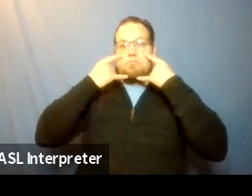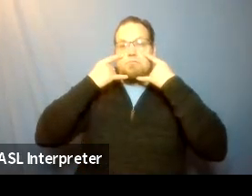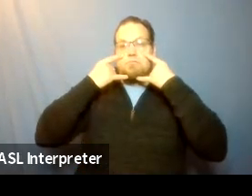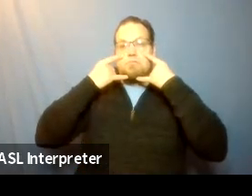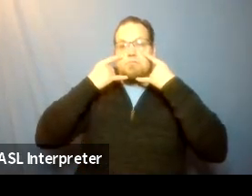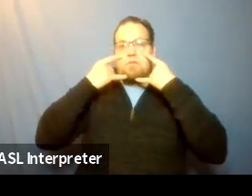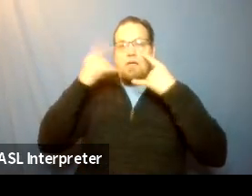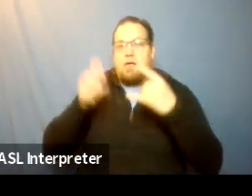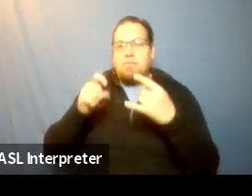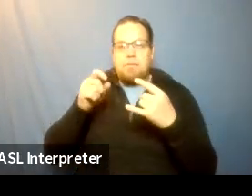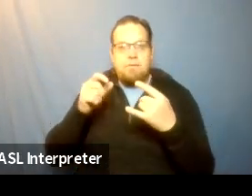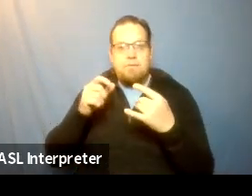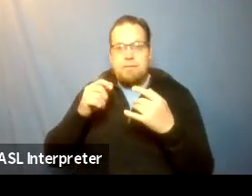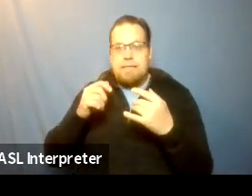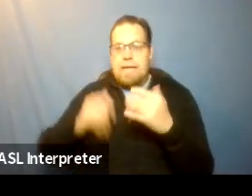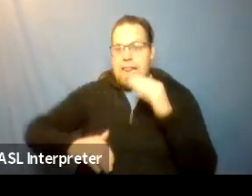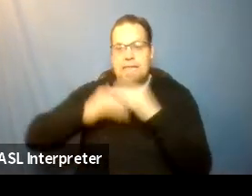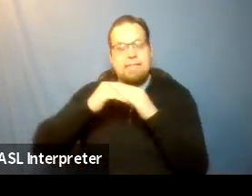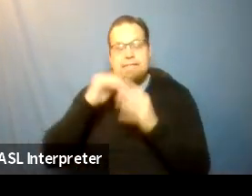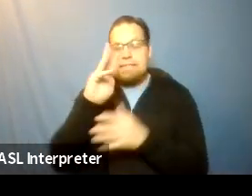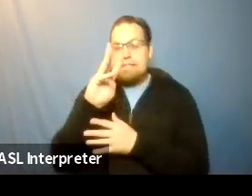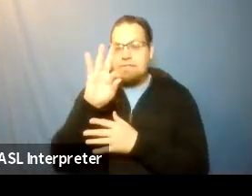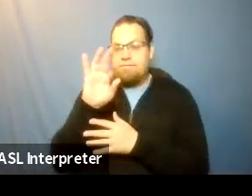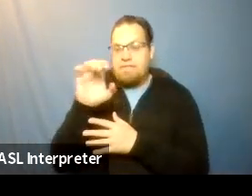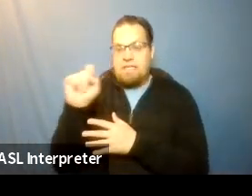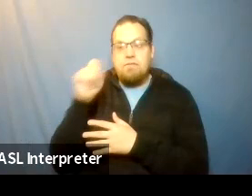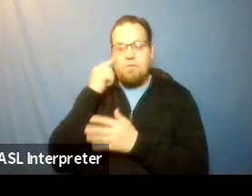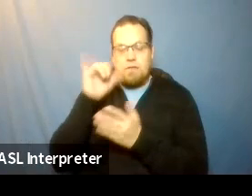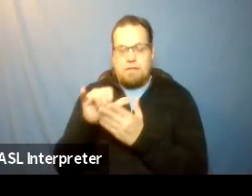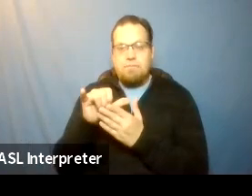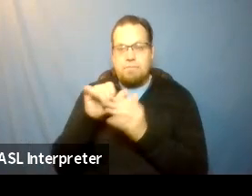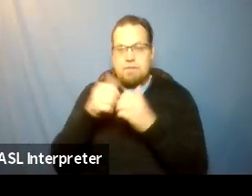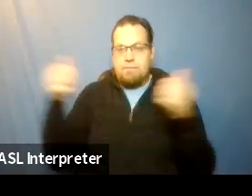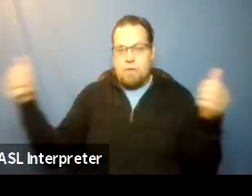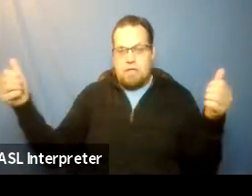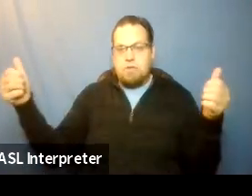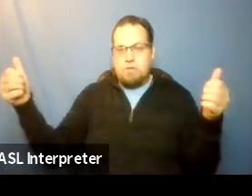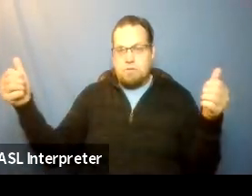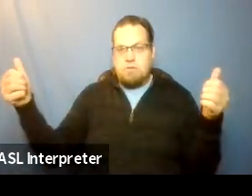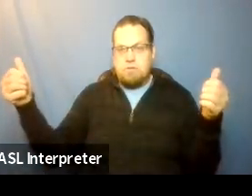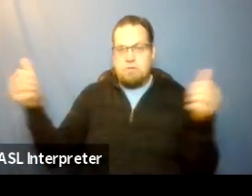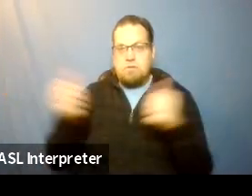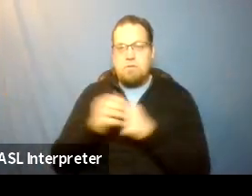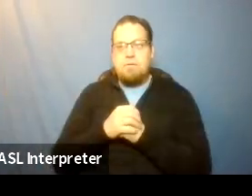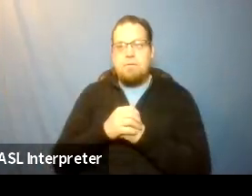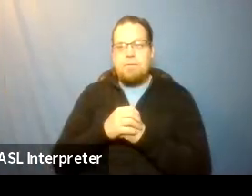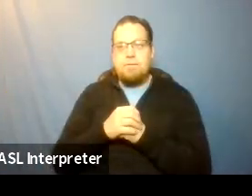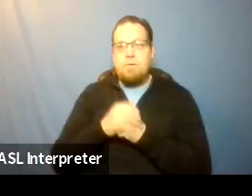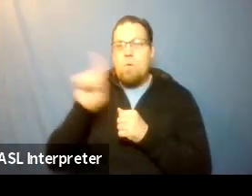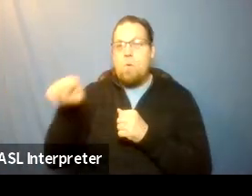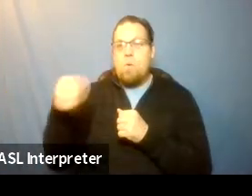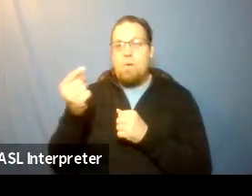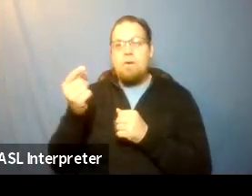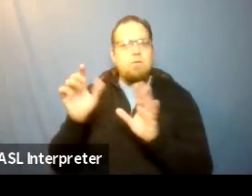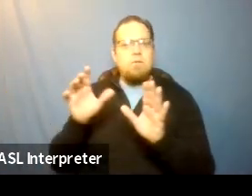a minimum of 6 feet for that. Mm-hmm. And it's so only really the people. Be able to only do. The people.